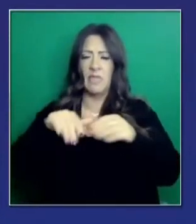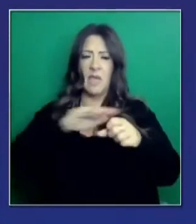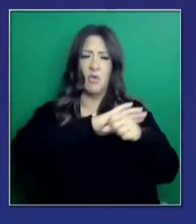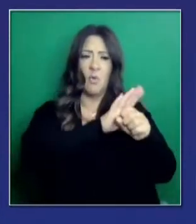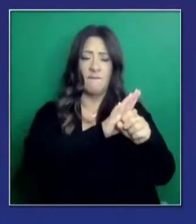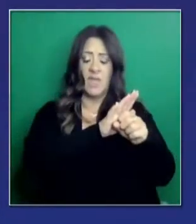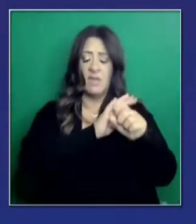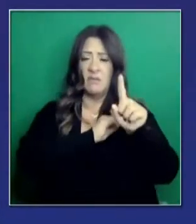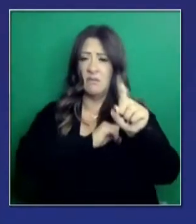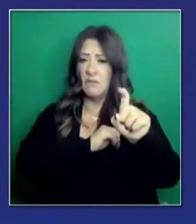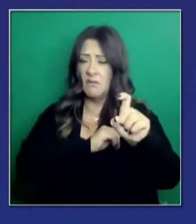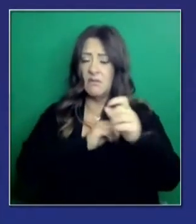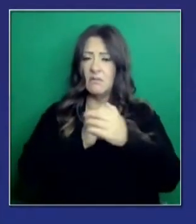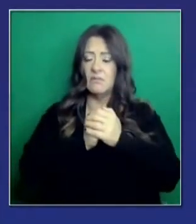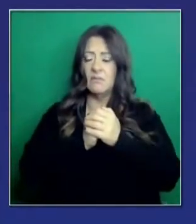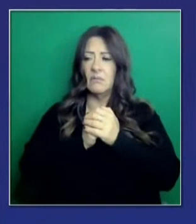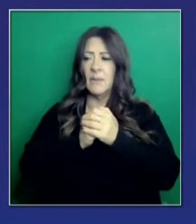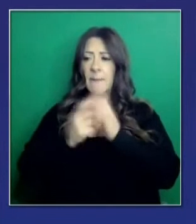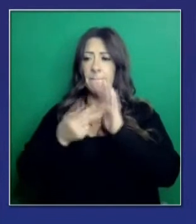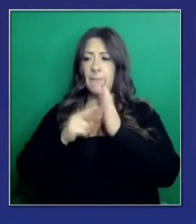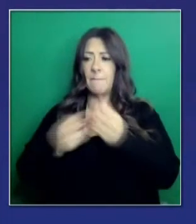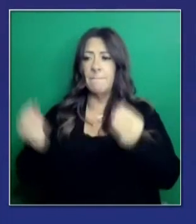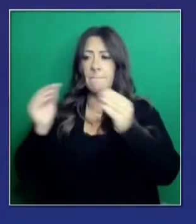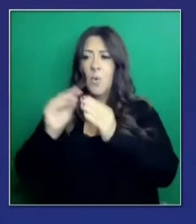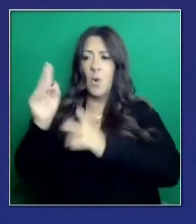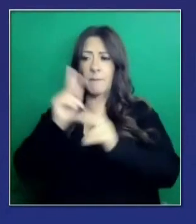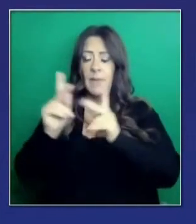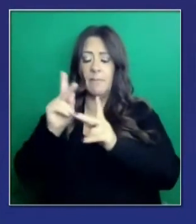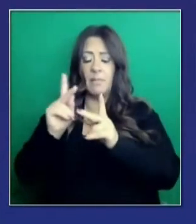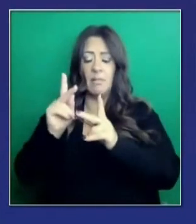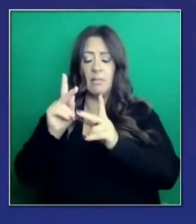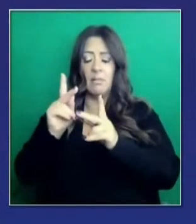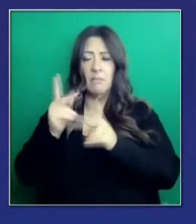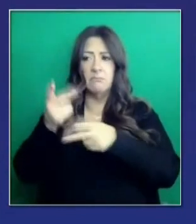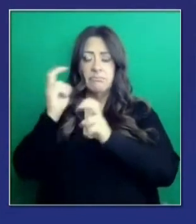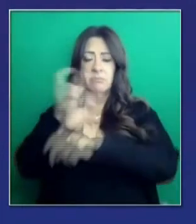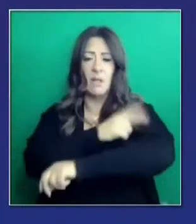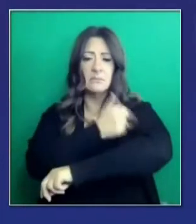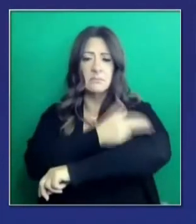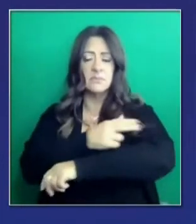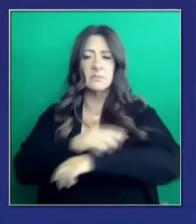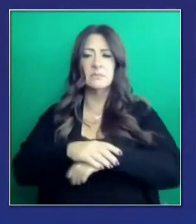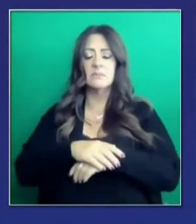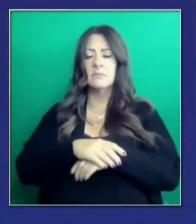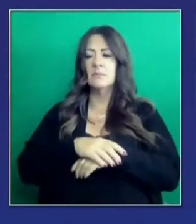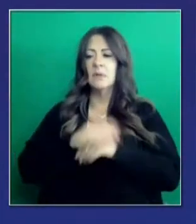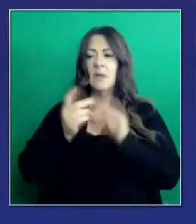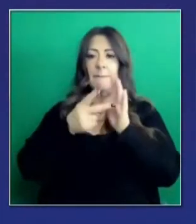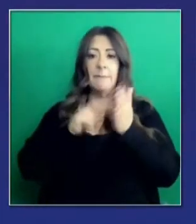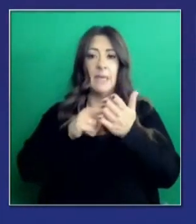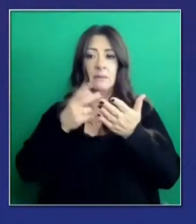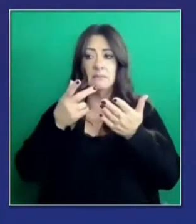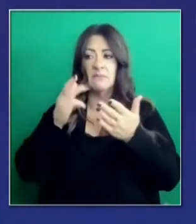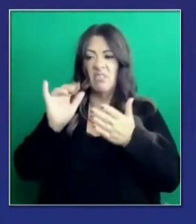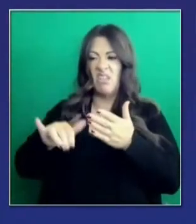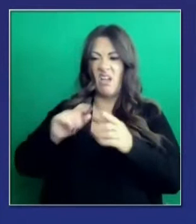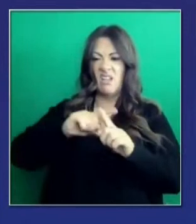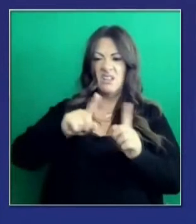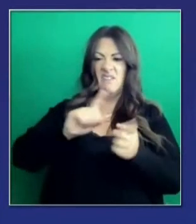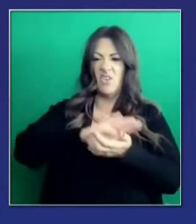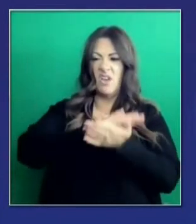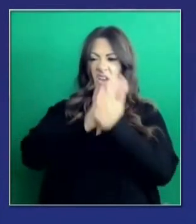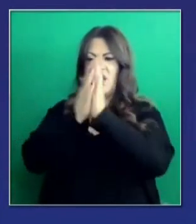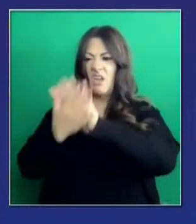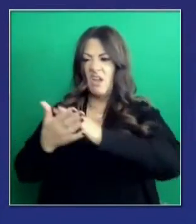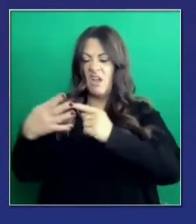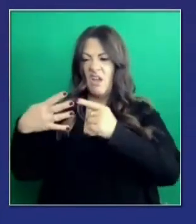more people hospitalized? Is it harder to control the respiratory symptoms, et cetera? So all of that is what we're still